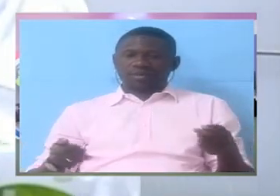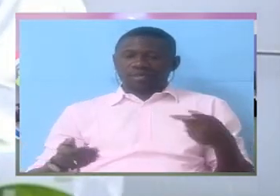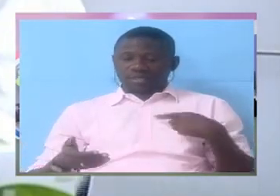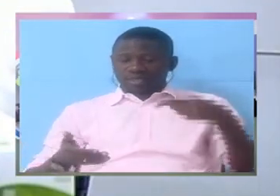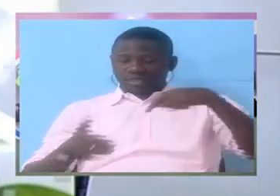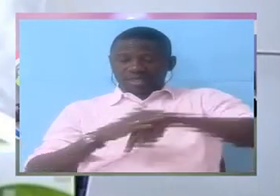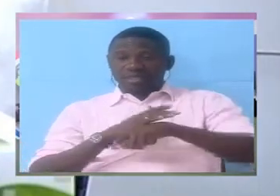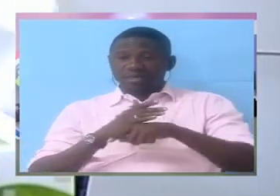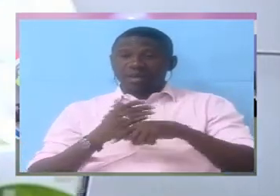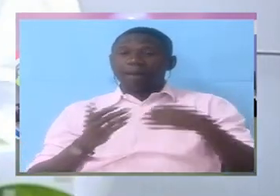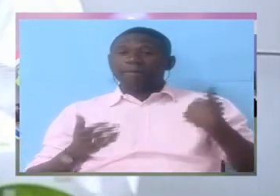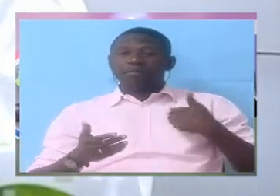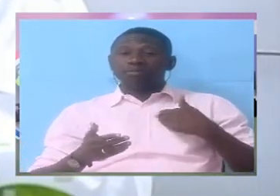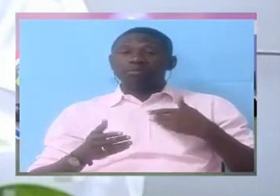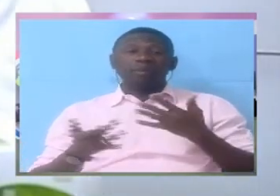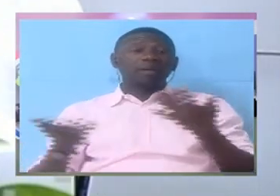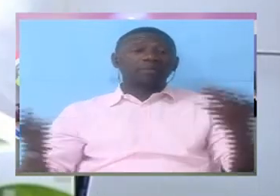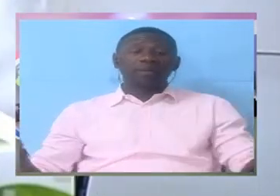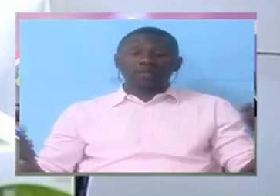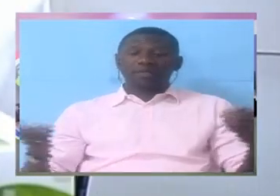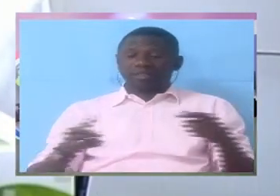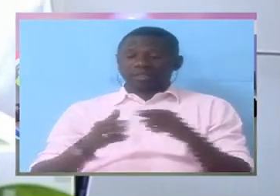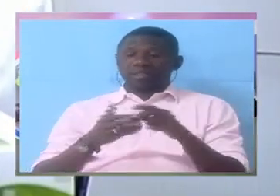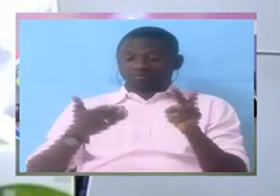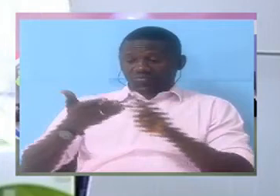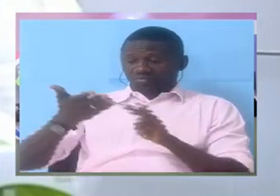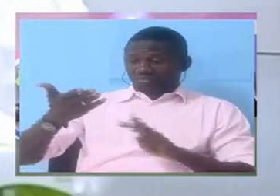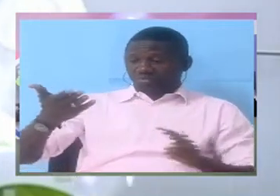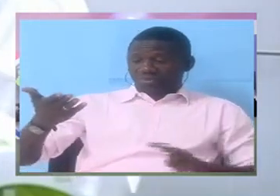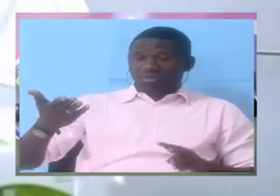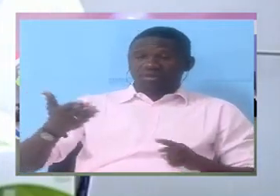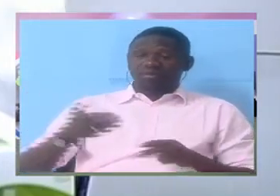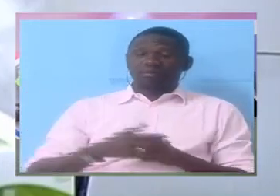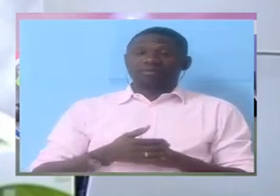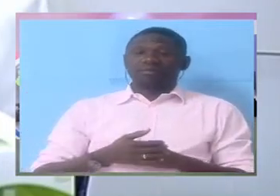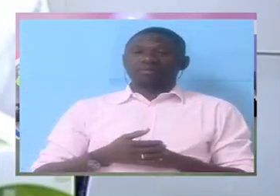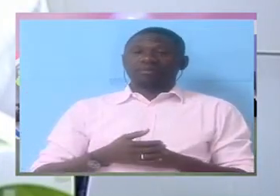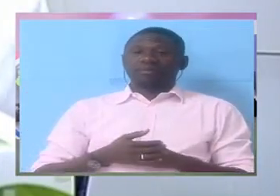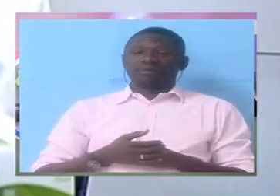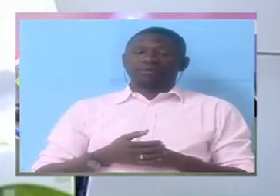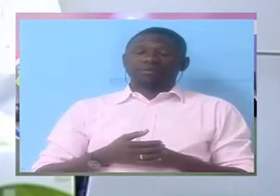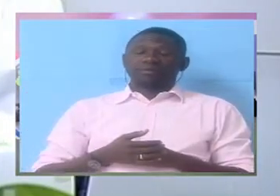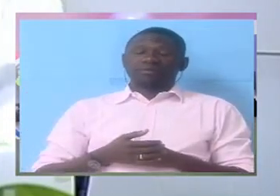civilians. Civilian lukono reading it, bakarankang bulletin,